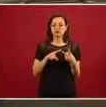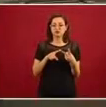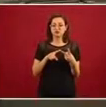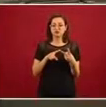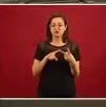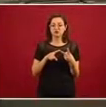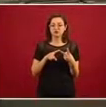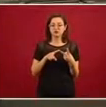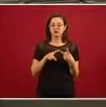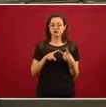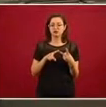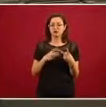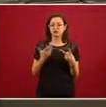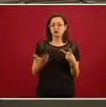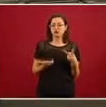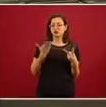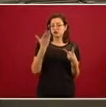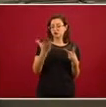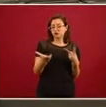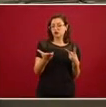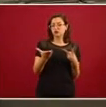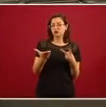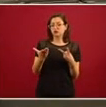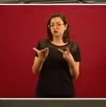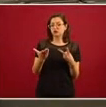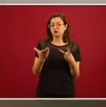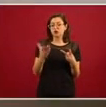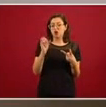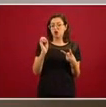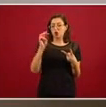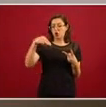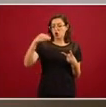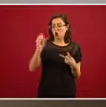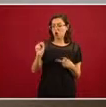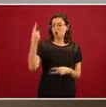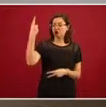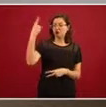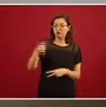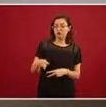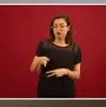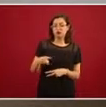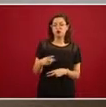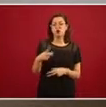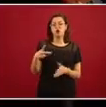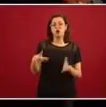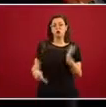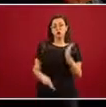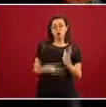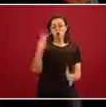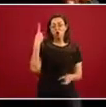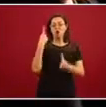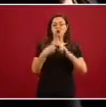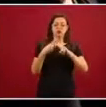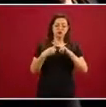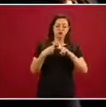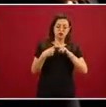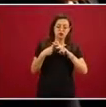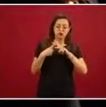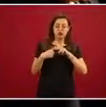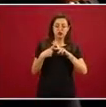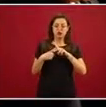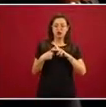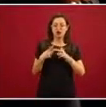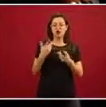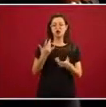prohibits the cremation of dead bodies, it specifies that it will need close cooperation. So, can you talk about that? Also, are